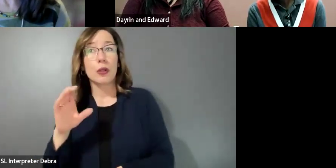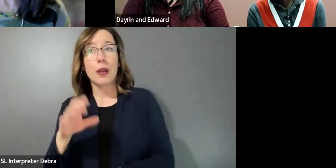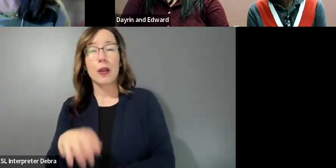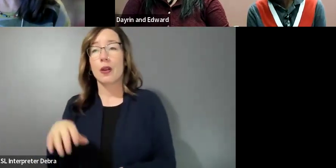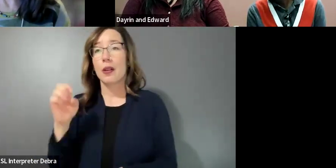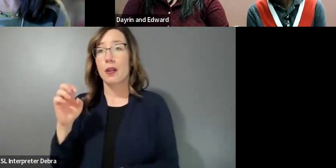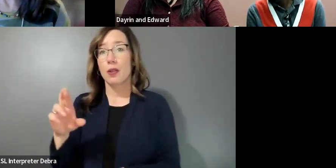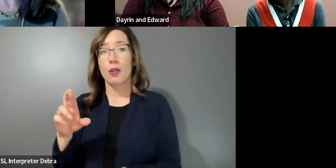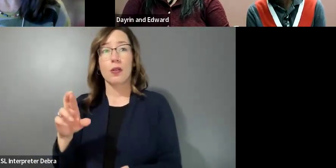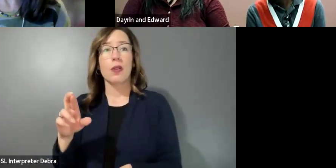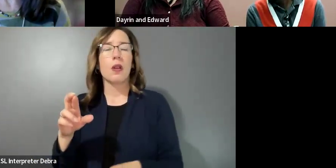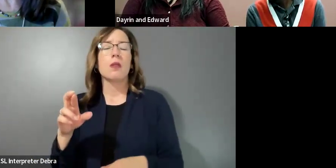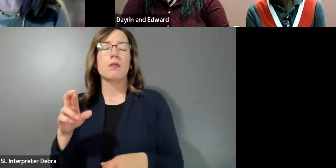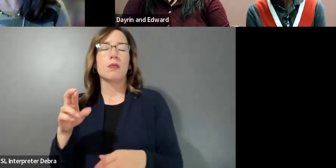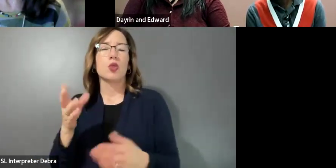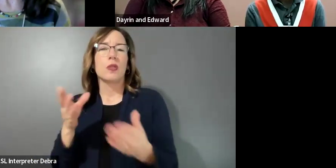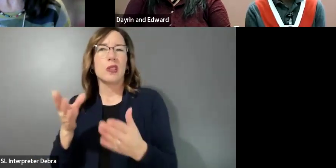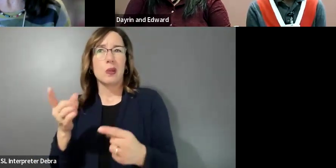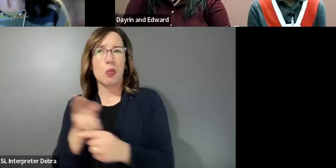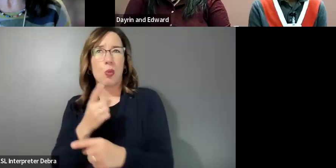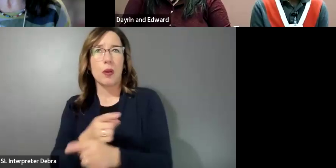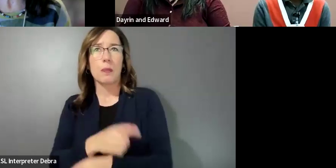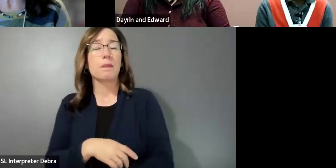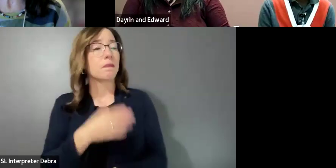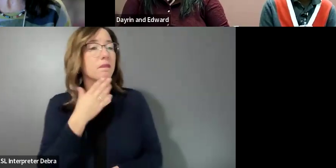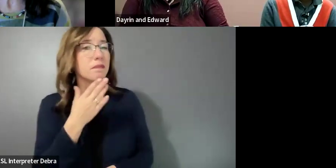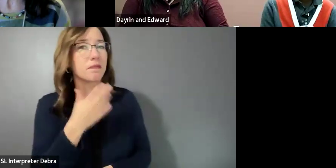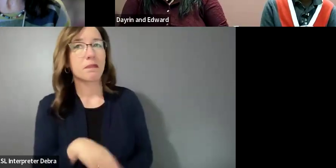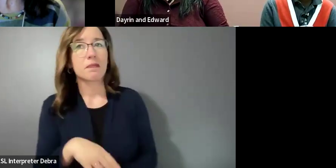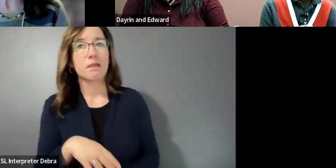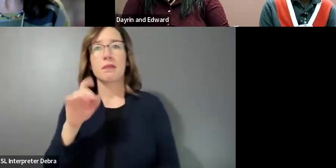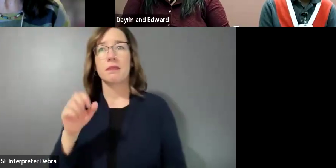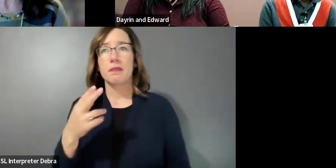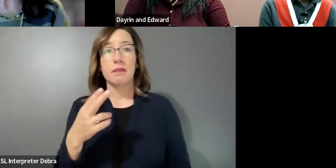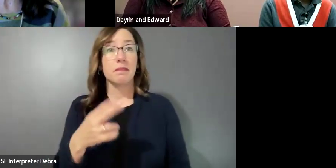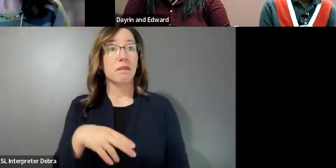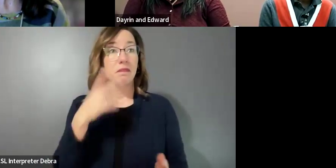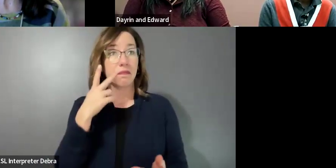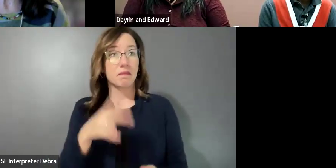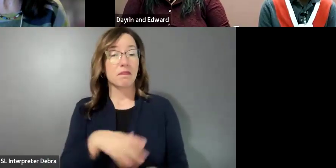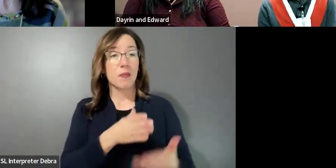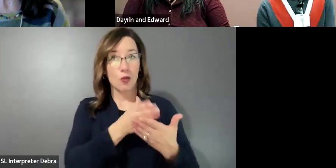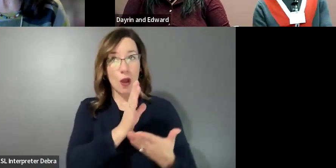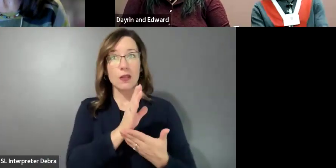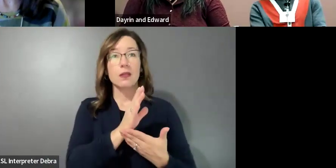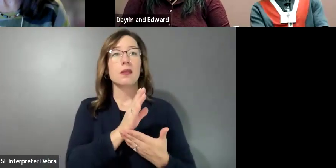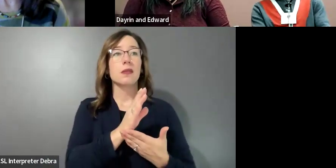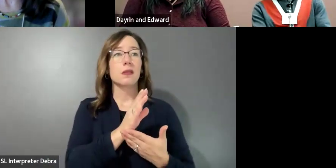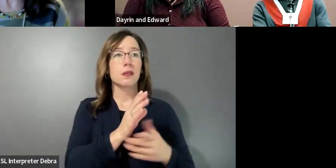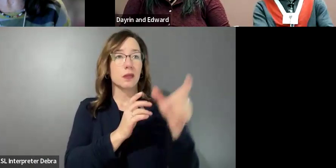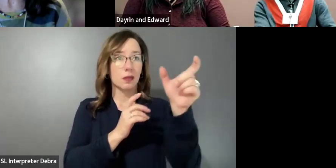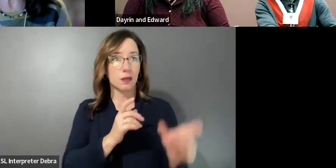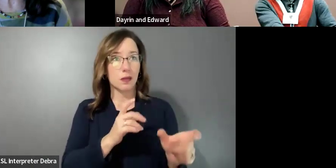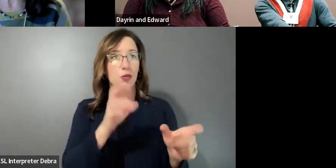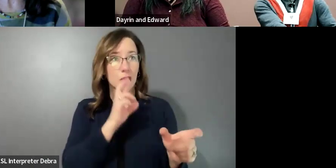urgent care and emergency services appropriately. Thank you, Leah. So as you see, the rights is to be treated